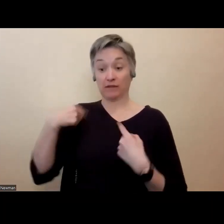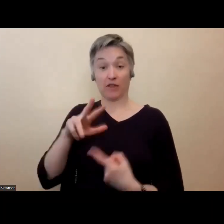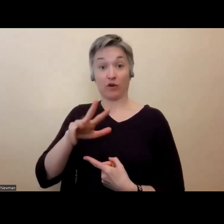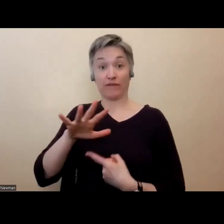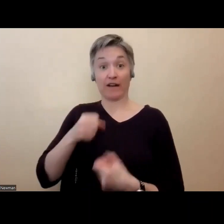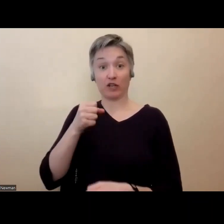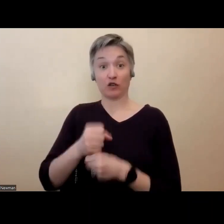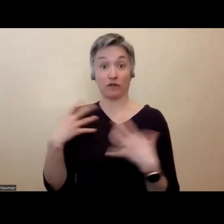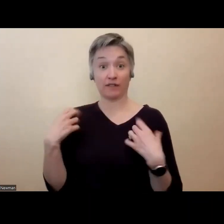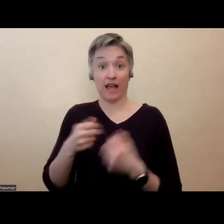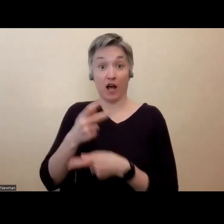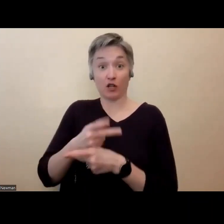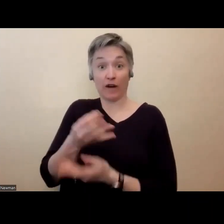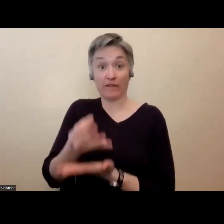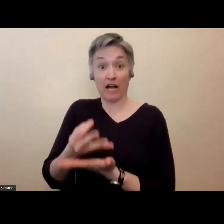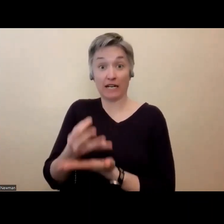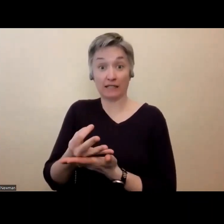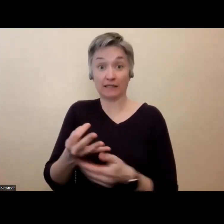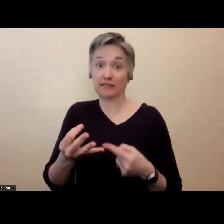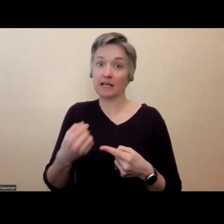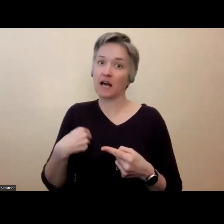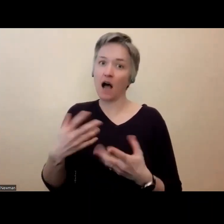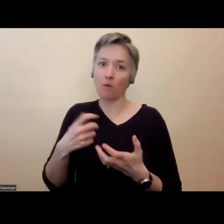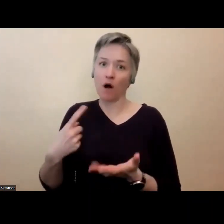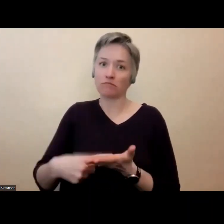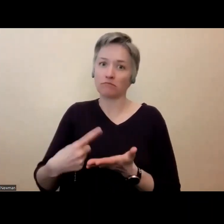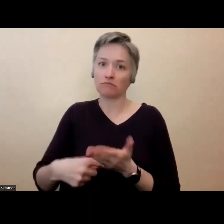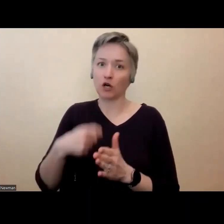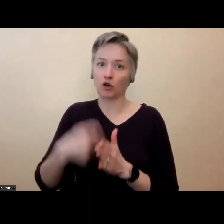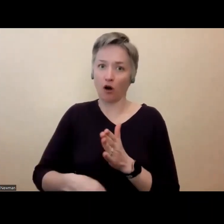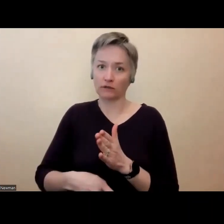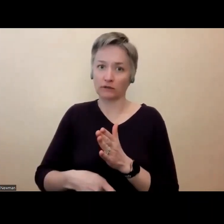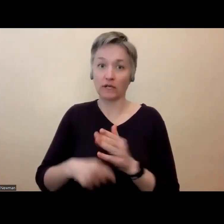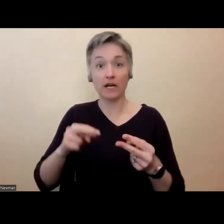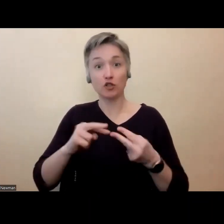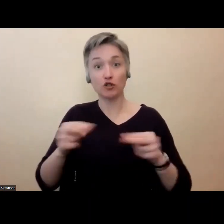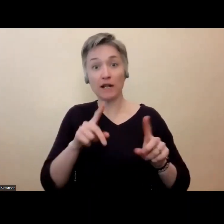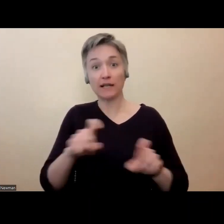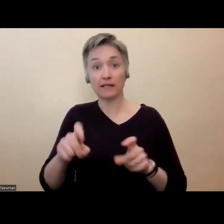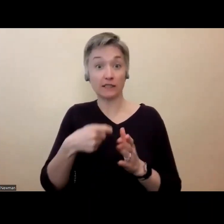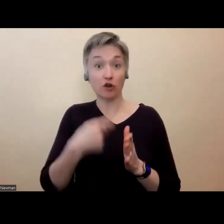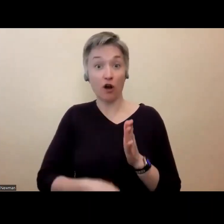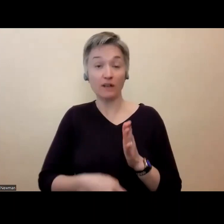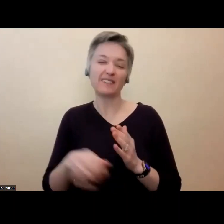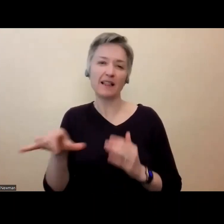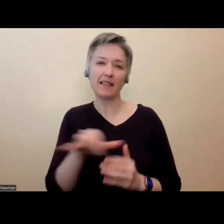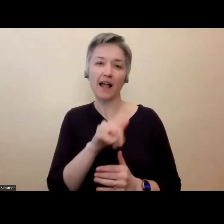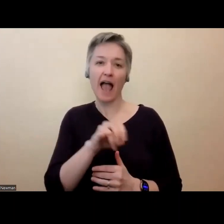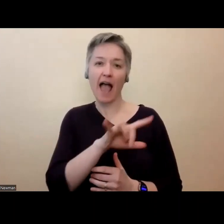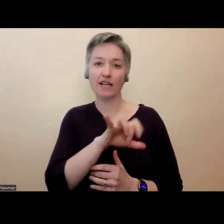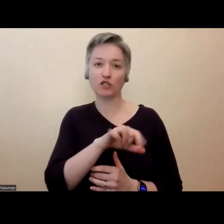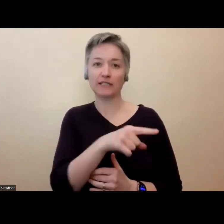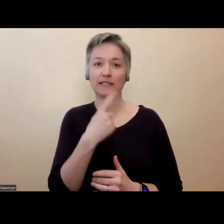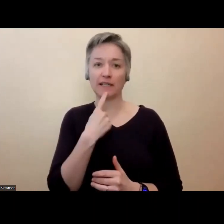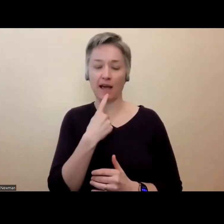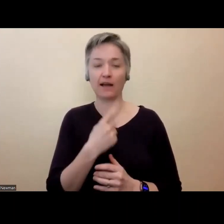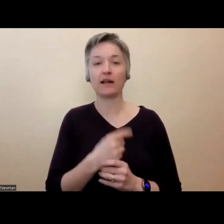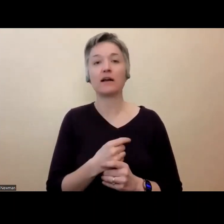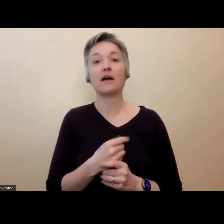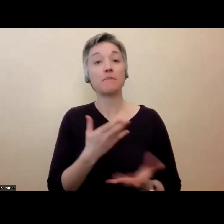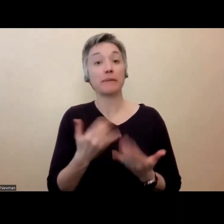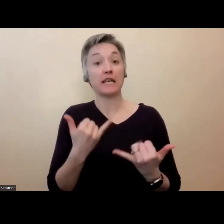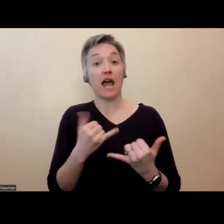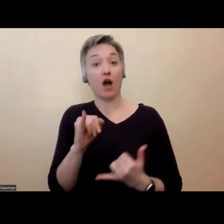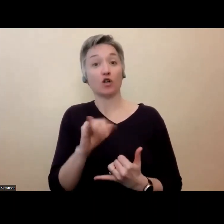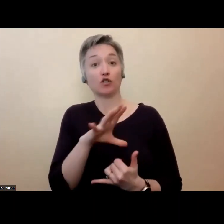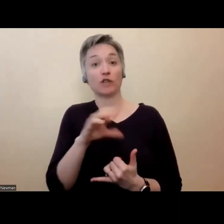bring this up. The cost of the genetic testing is, Ashley indicated, there might be more coverage on that now.